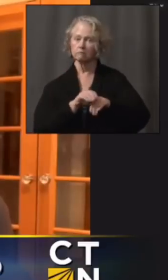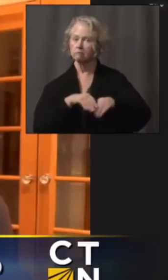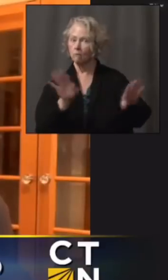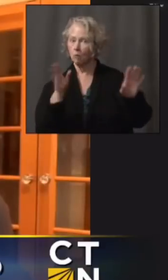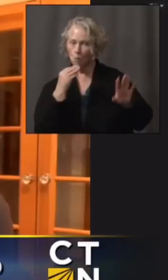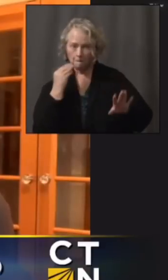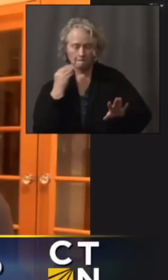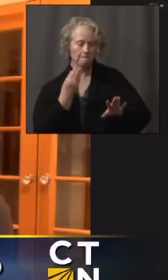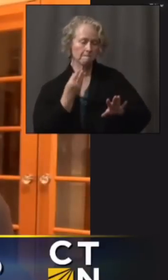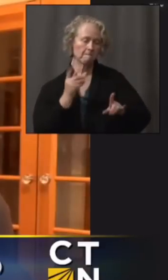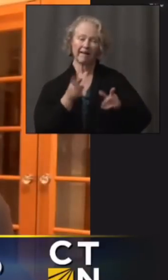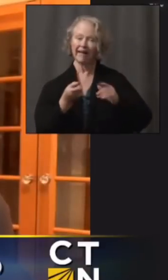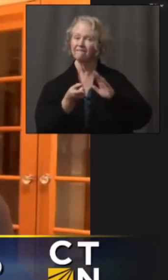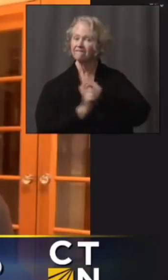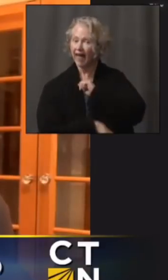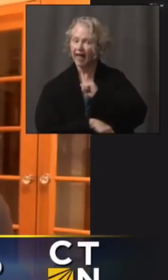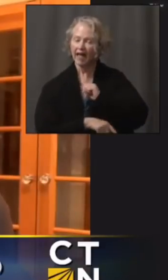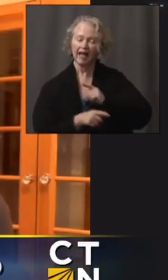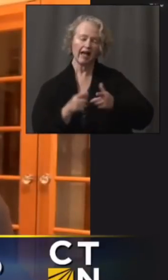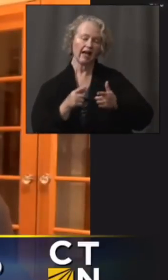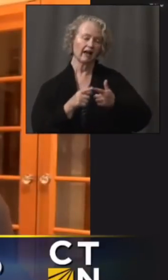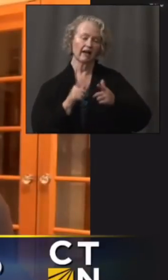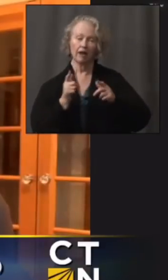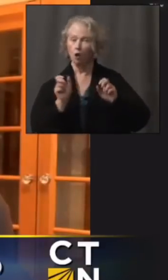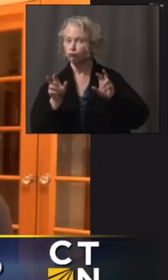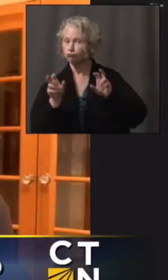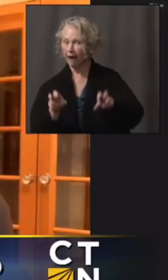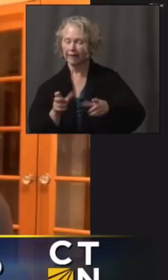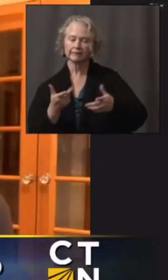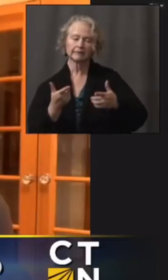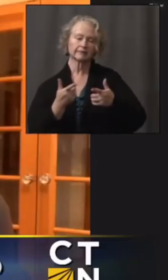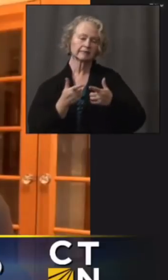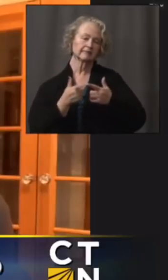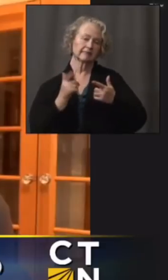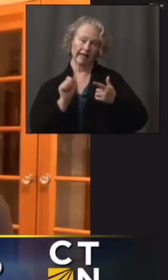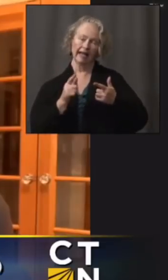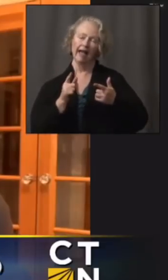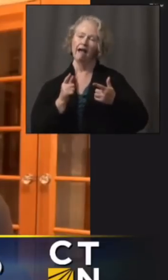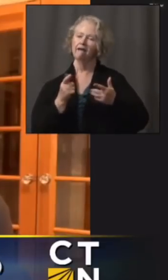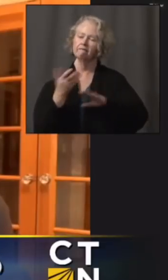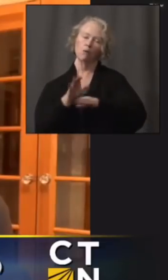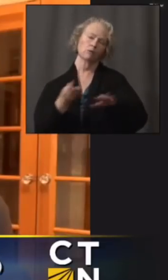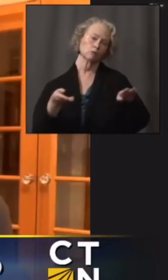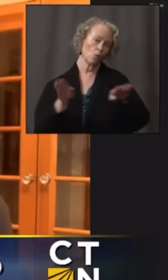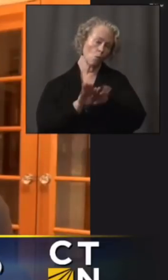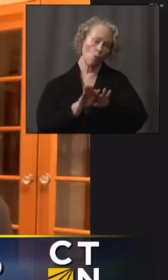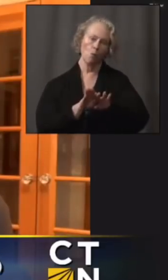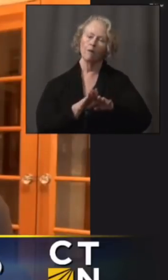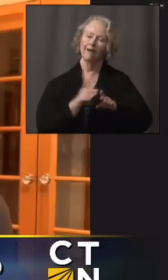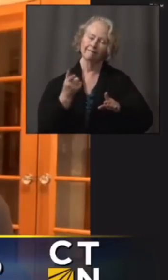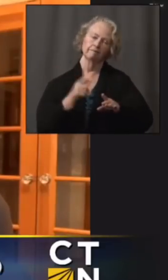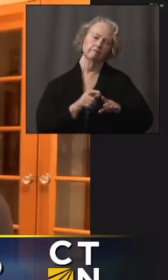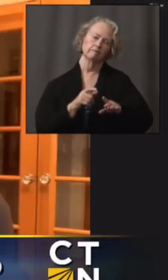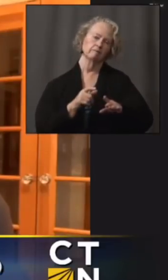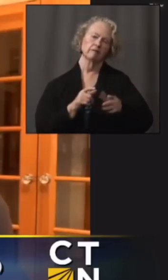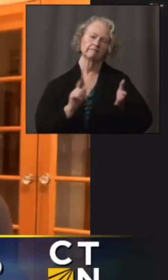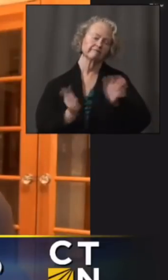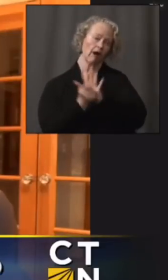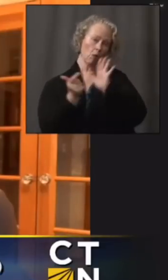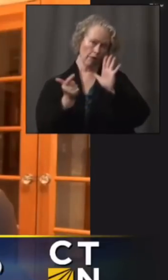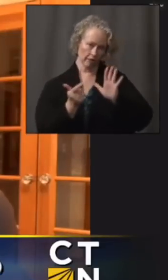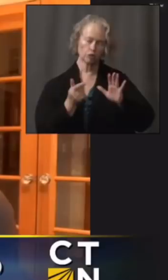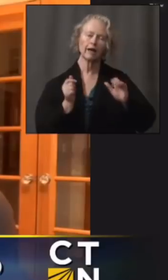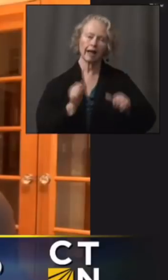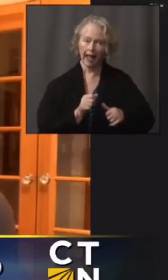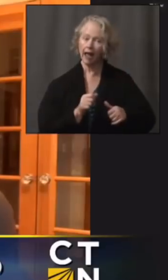to arresting people and closing establishments if there are blatant violations. And our local law enforcement and local health departments